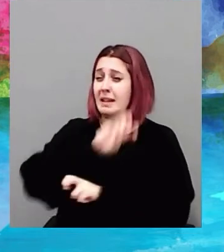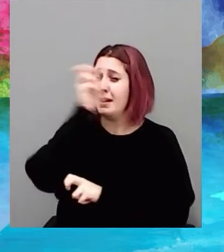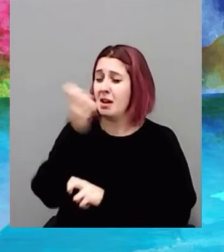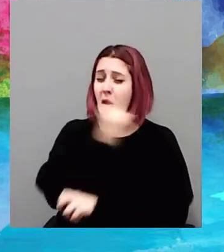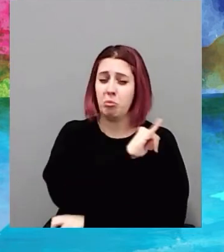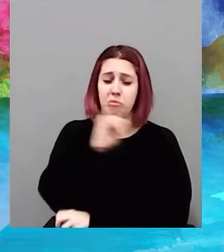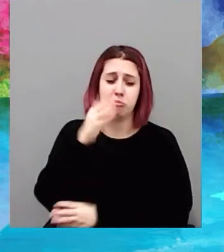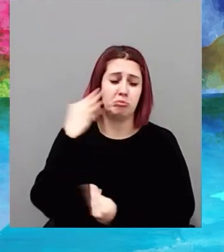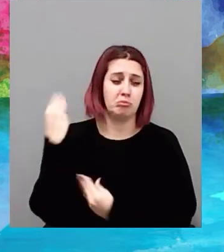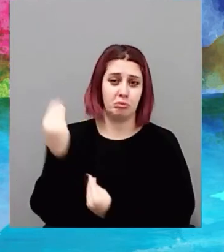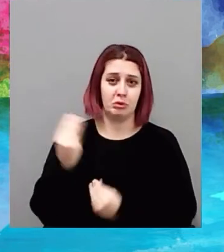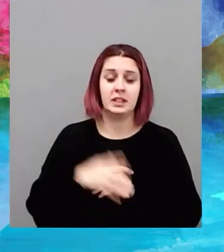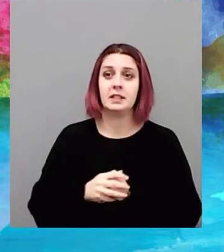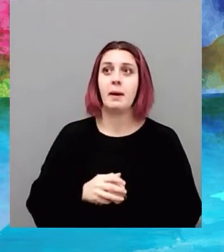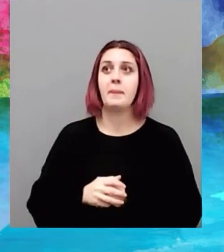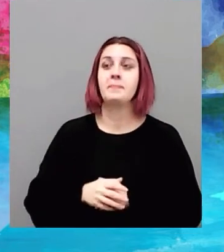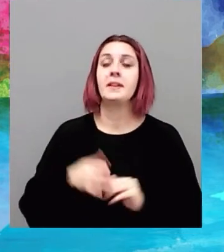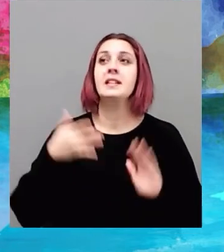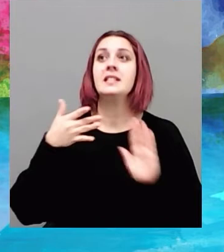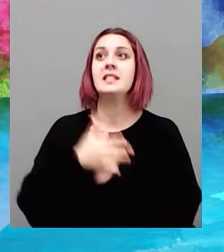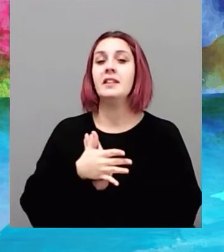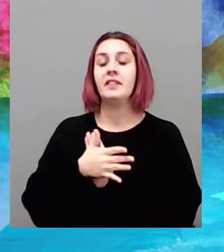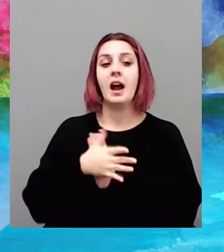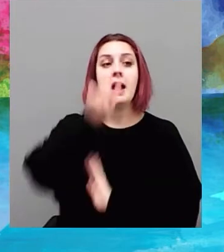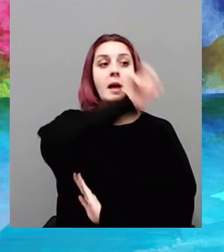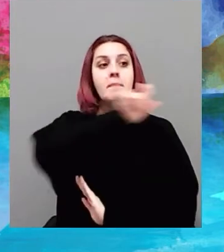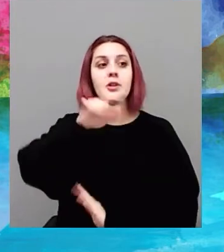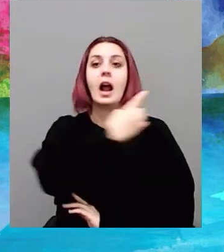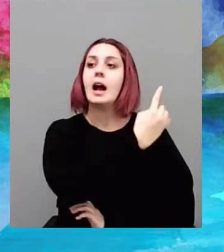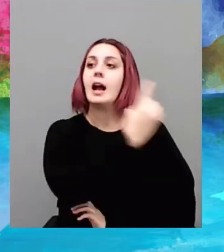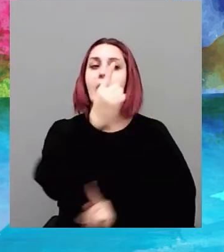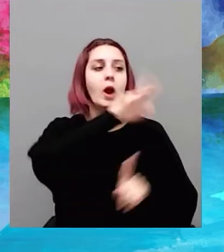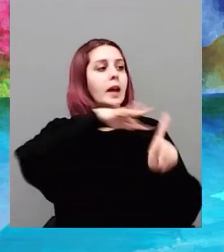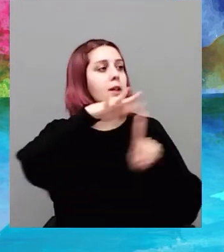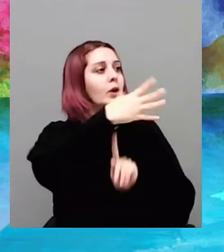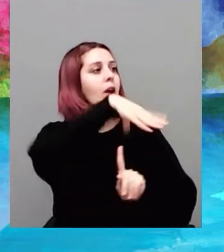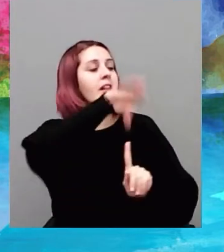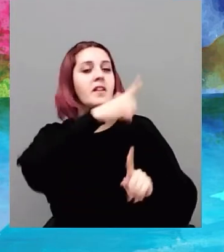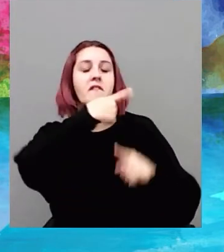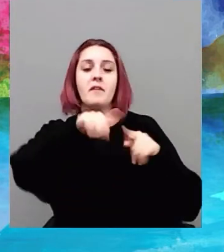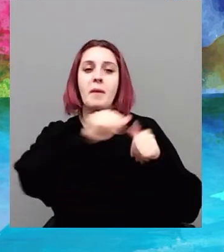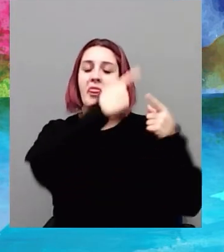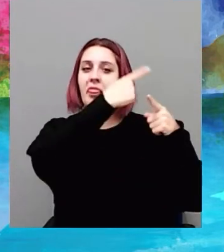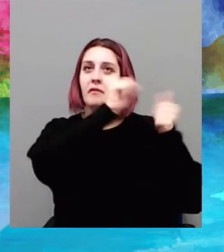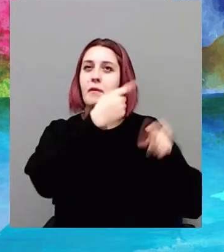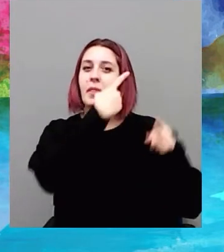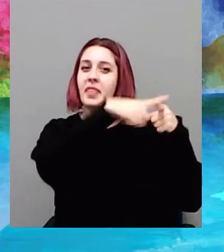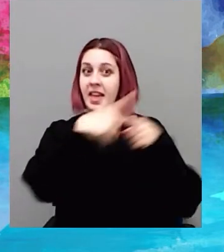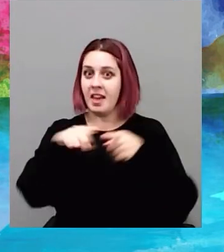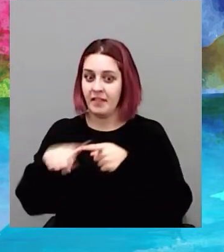a diverse group of people live. Now, each person perceives their environment in different ways, and